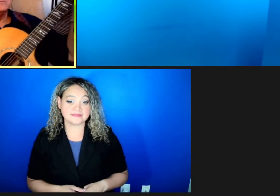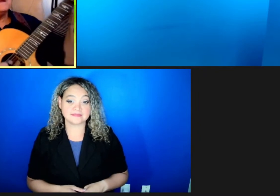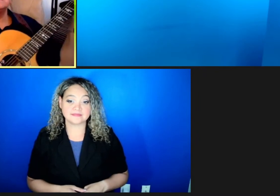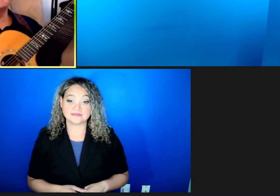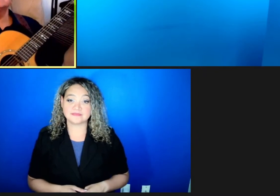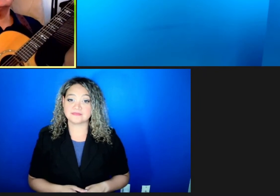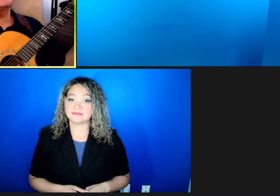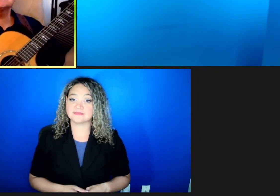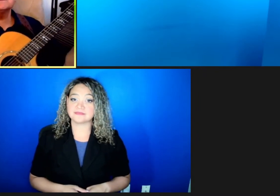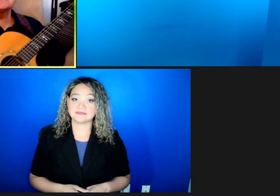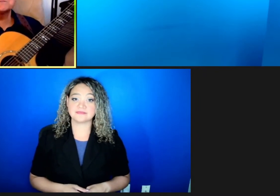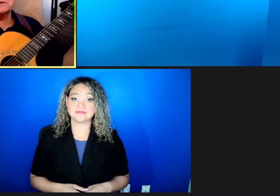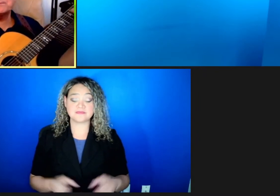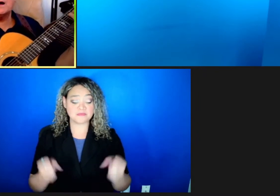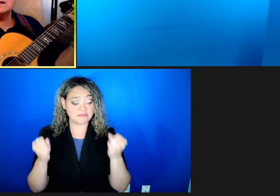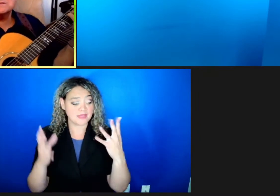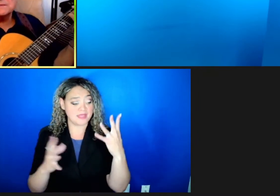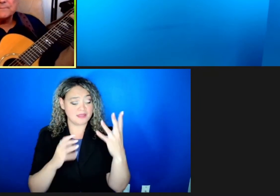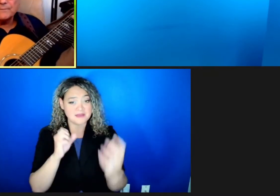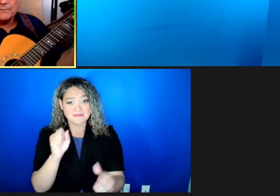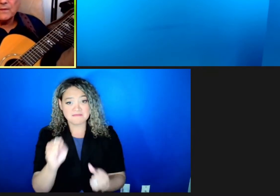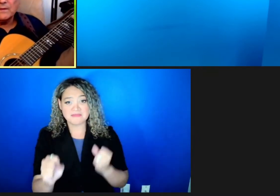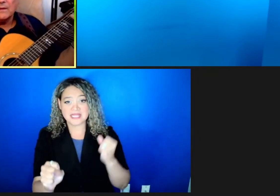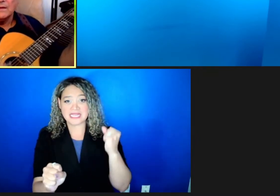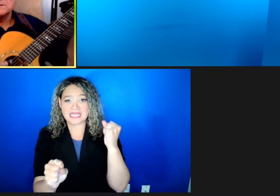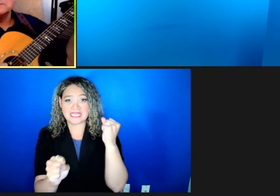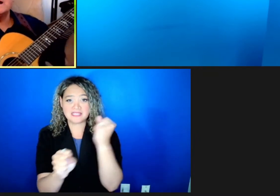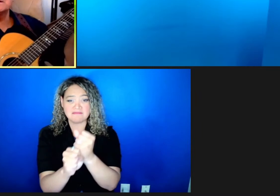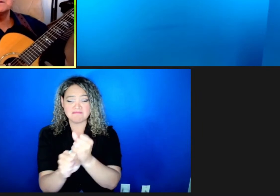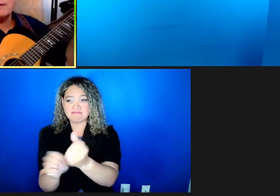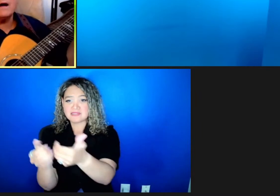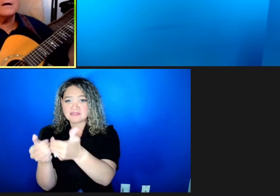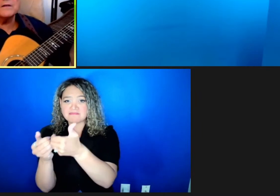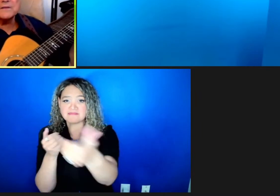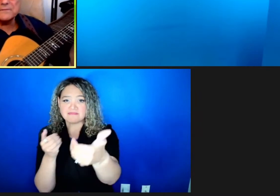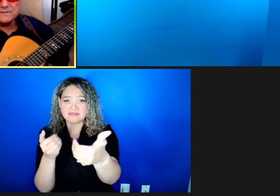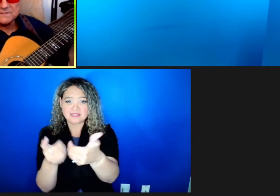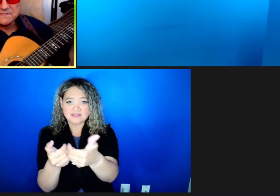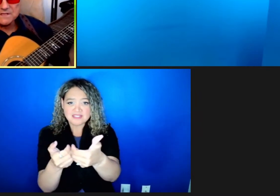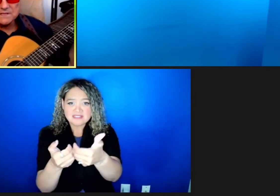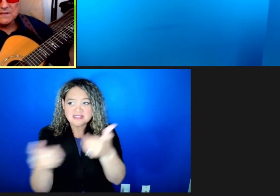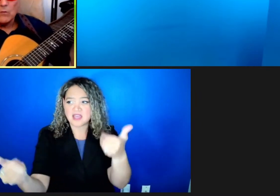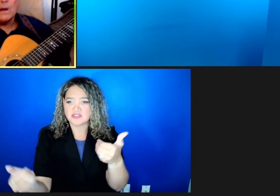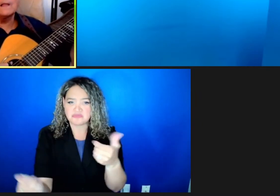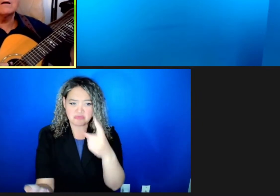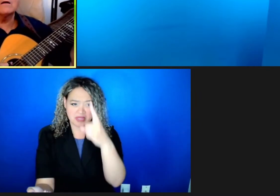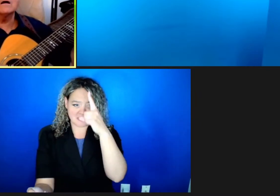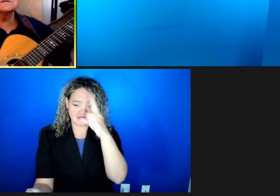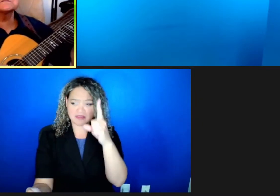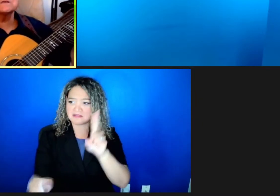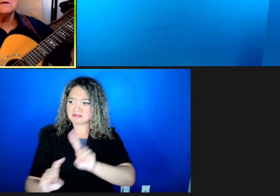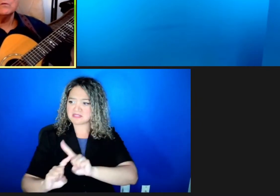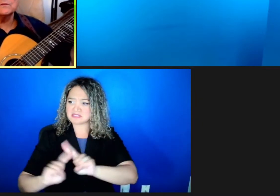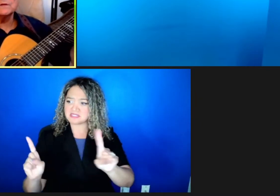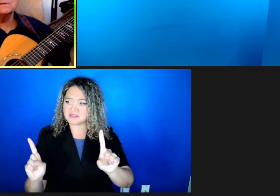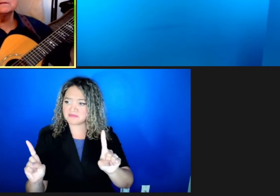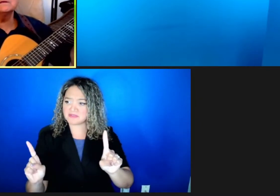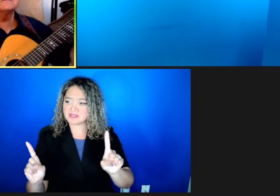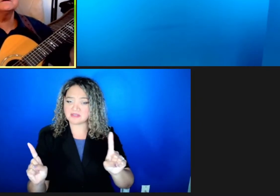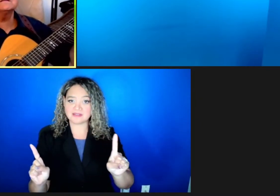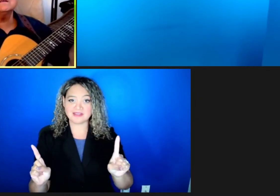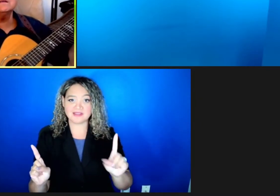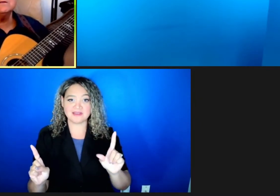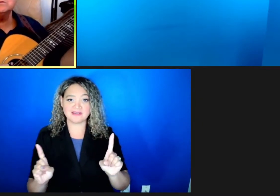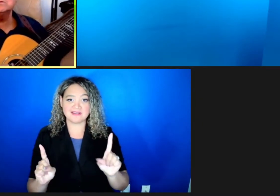So many years we stood apart, divided by our difference, while our hearts, what we